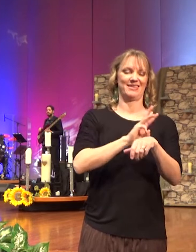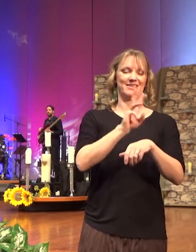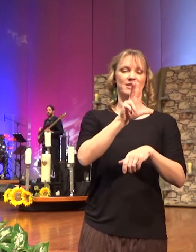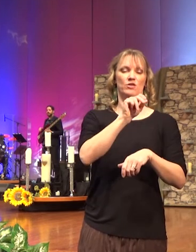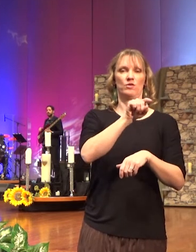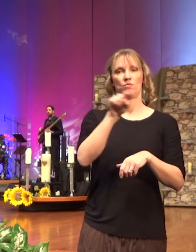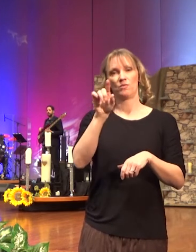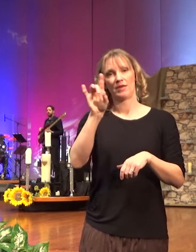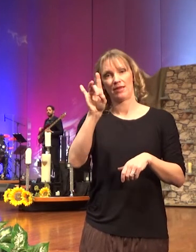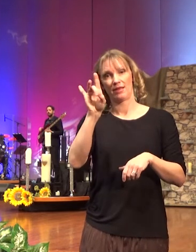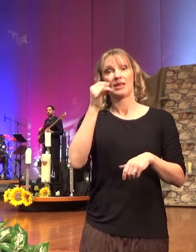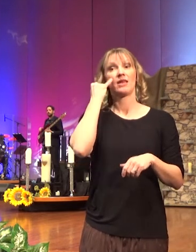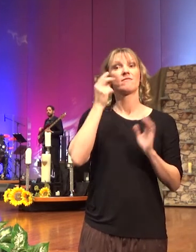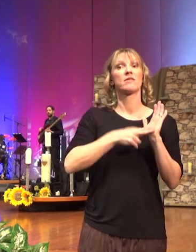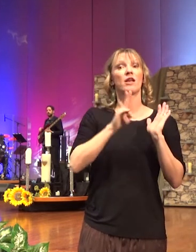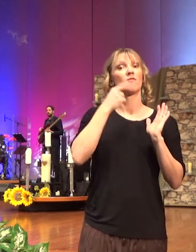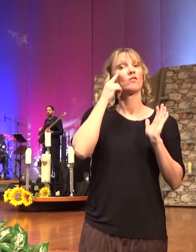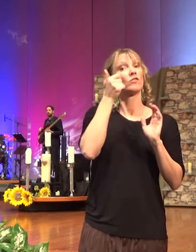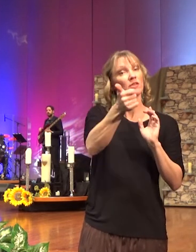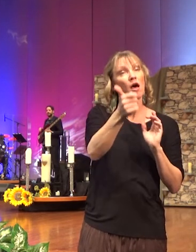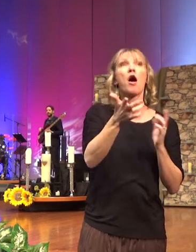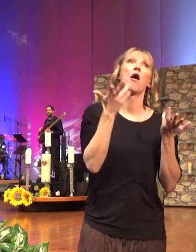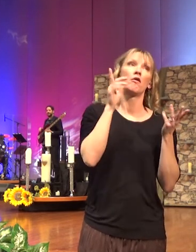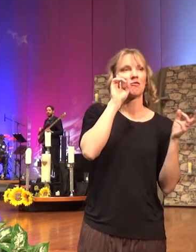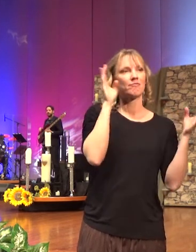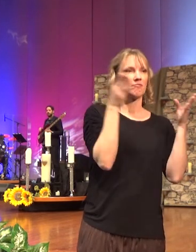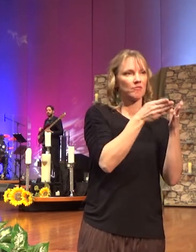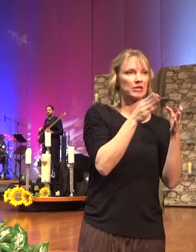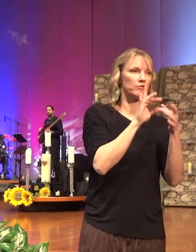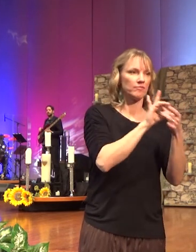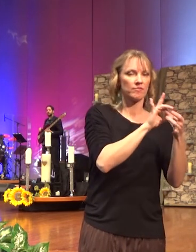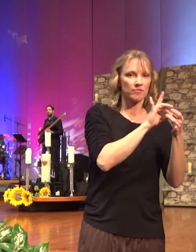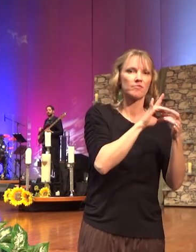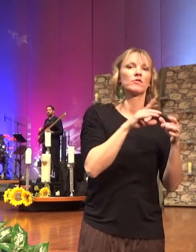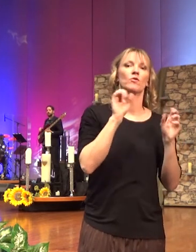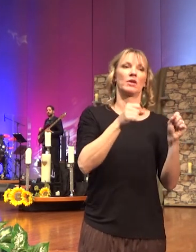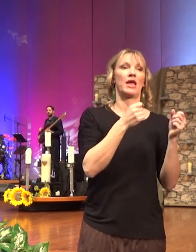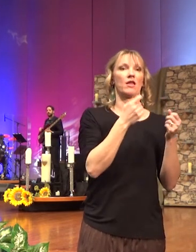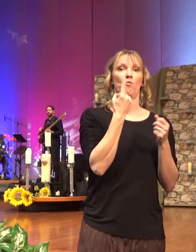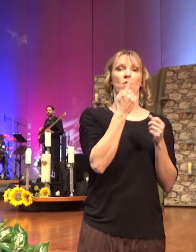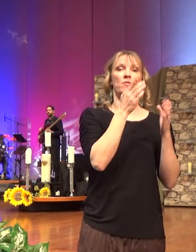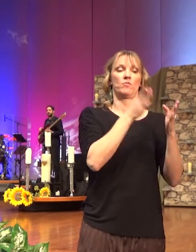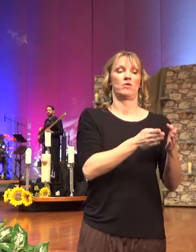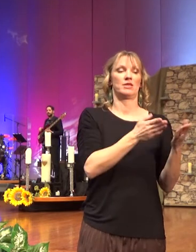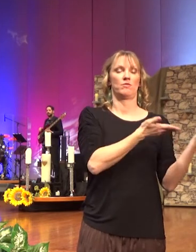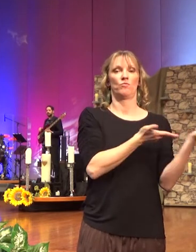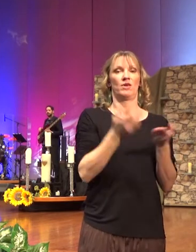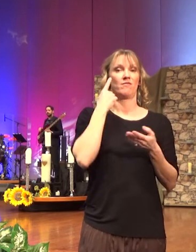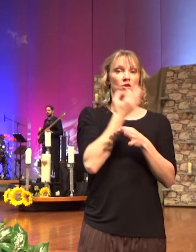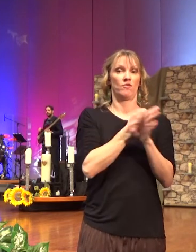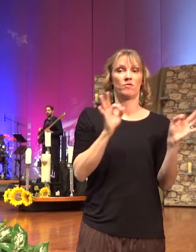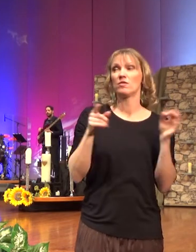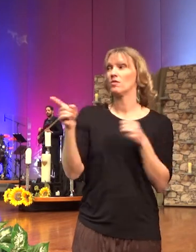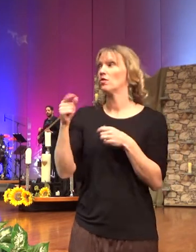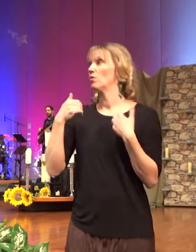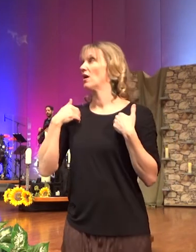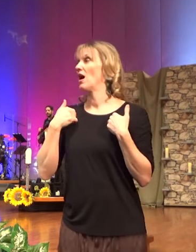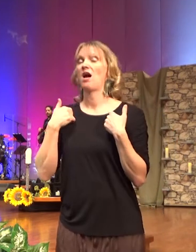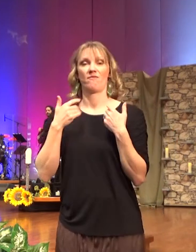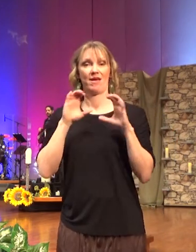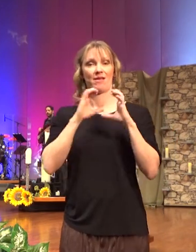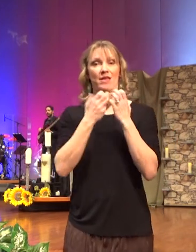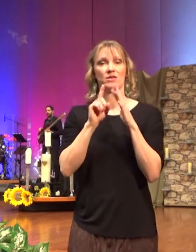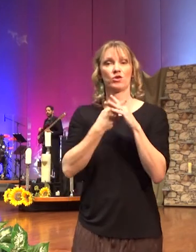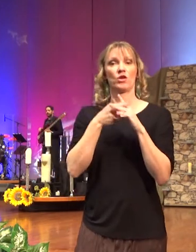Tuesday, 6:30 to 8. And if you sign up for yourself, since it's somewhat relationship-focused, you can bring someone with you for free. And Michelle, you've got a class